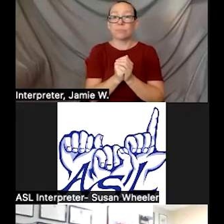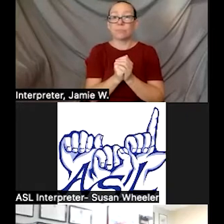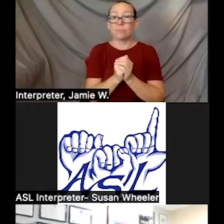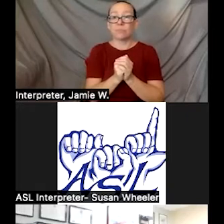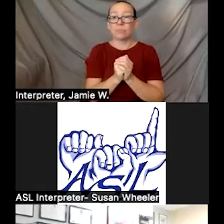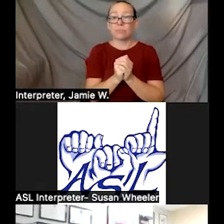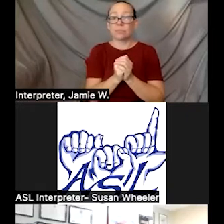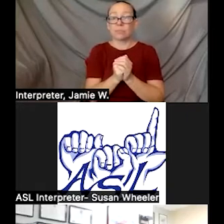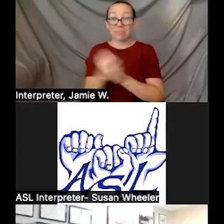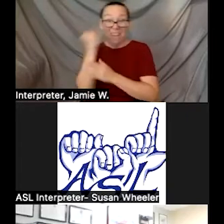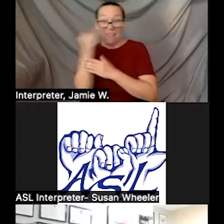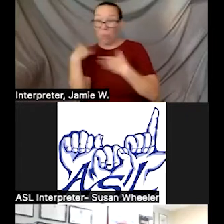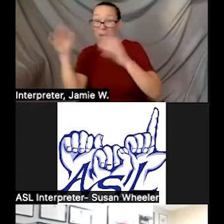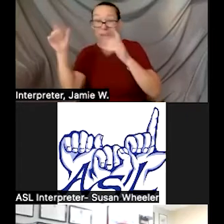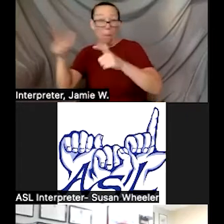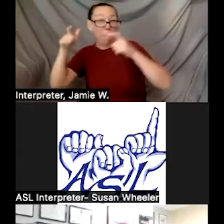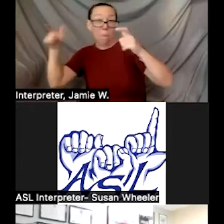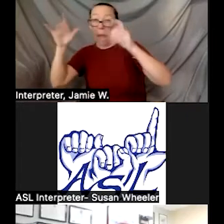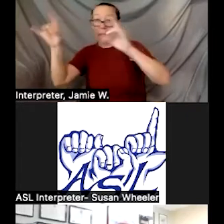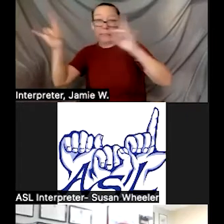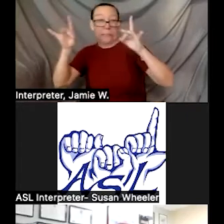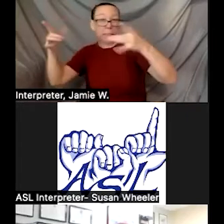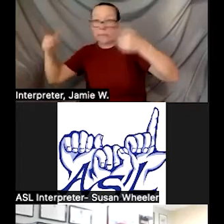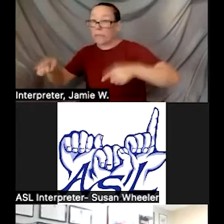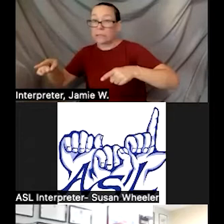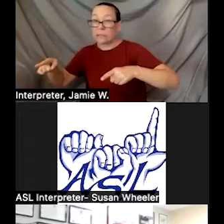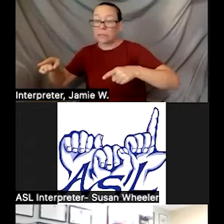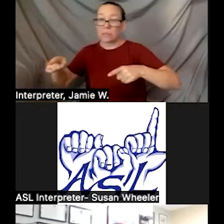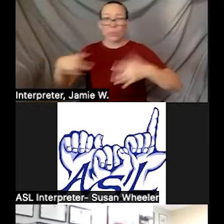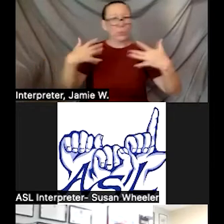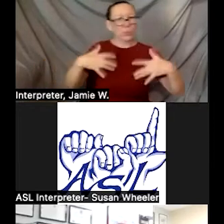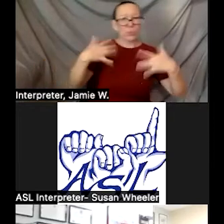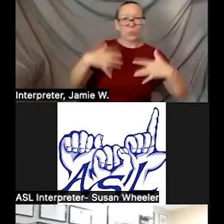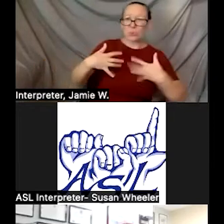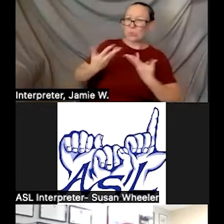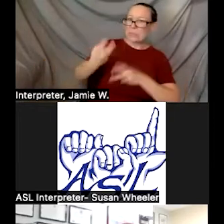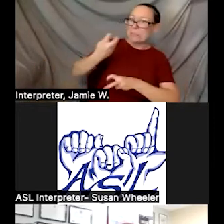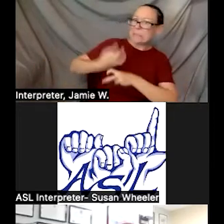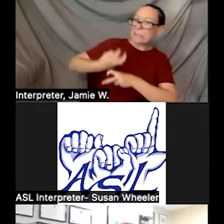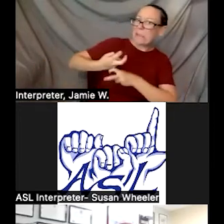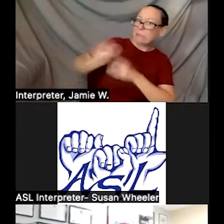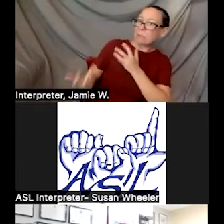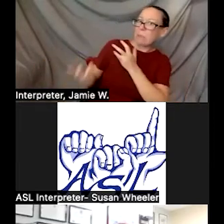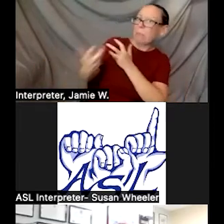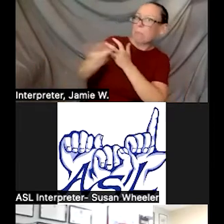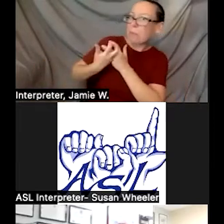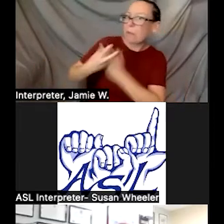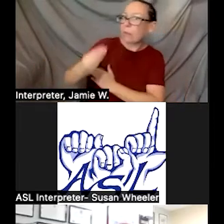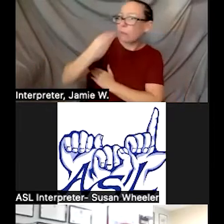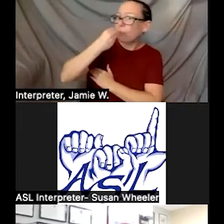or if you're involved in a large-scale disaster, it may be very hard for you to meet those needs. Some of these are